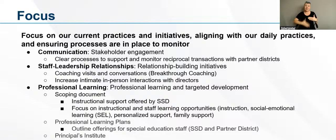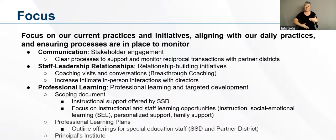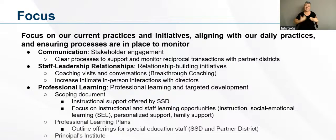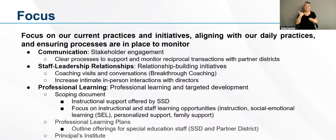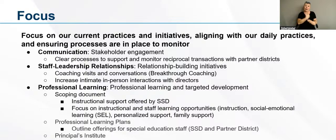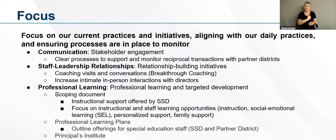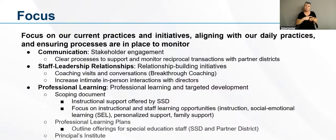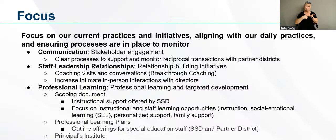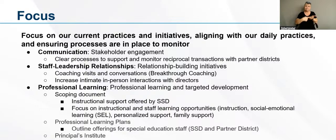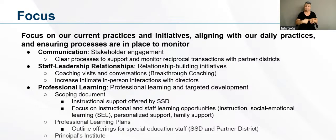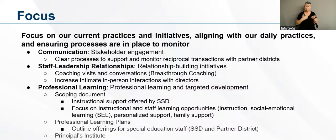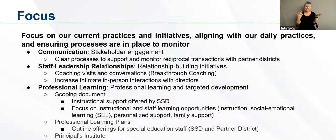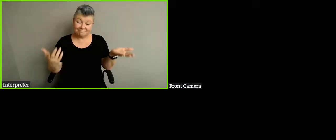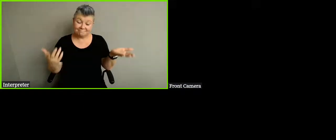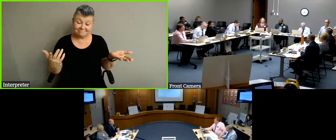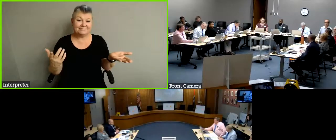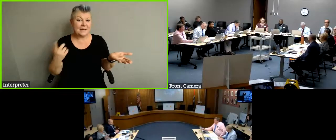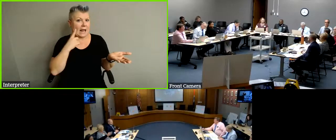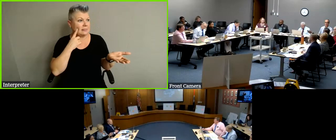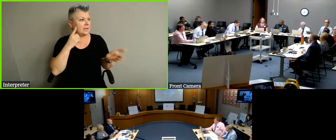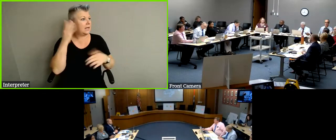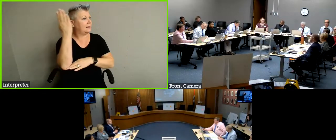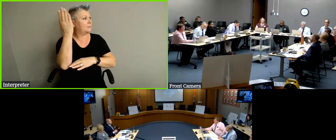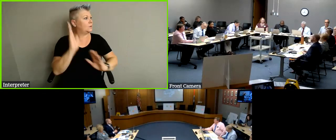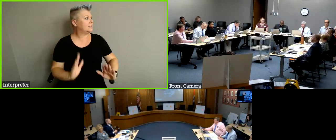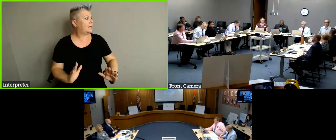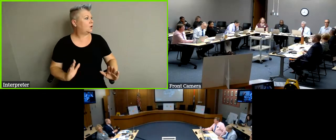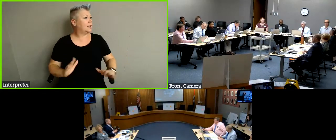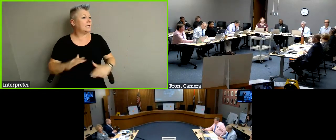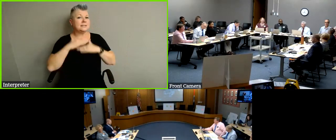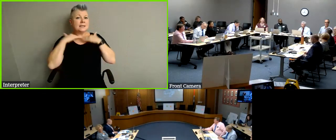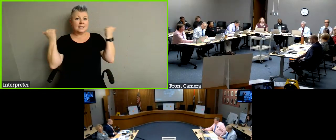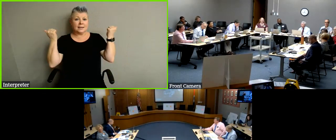our discussion, and I think the presenter is done.